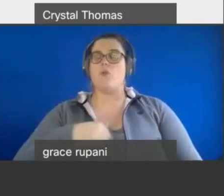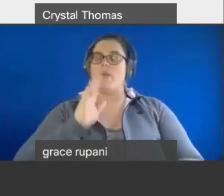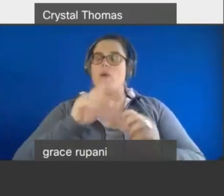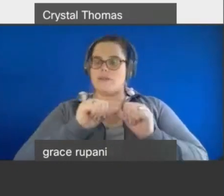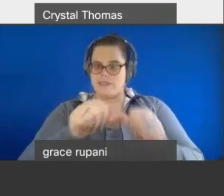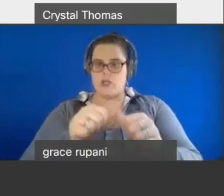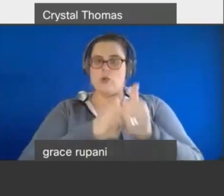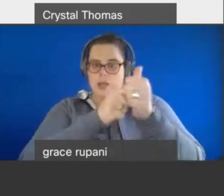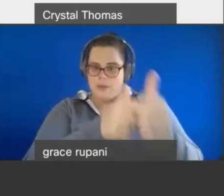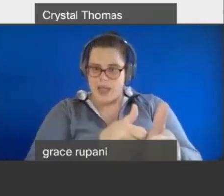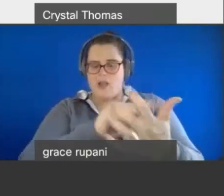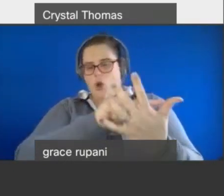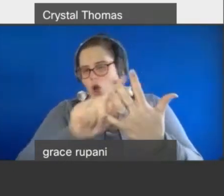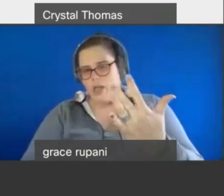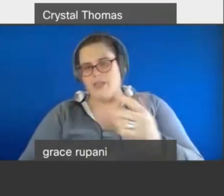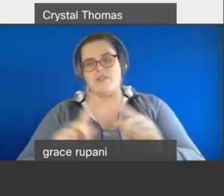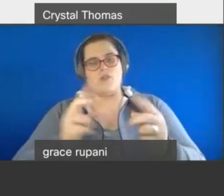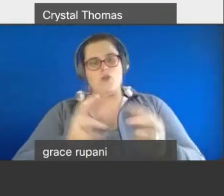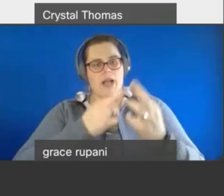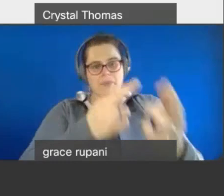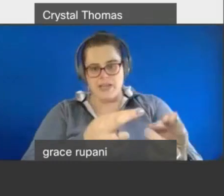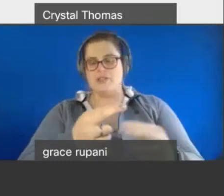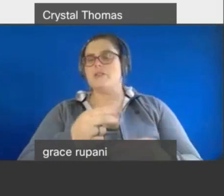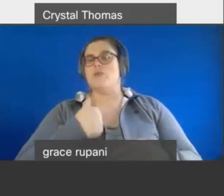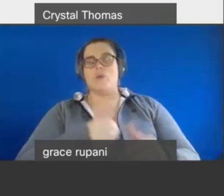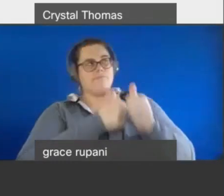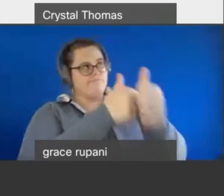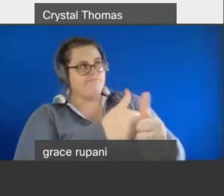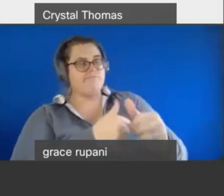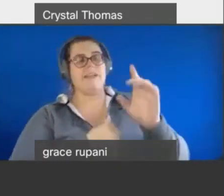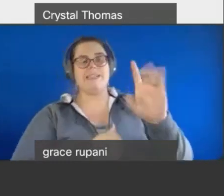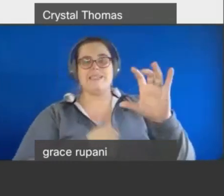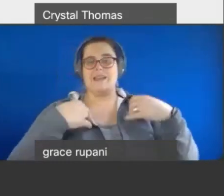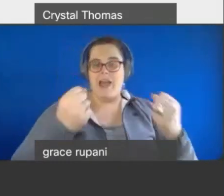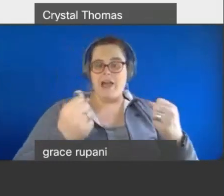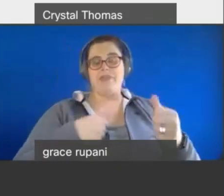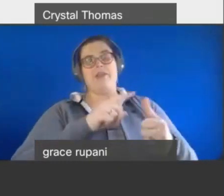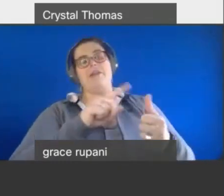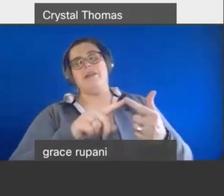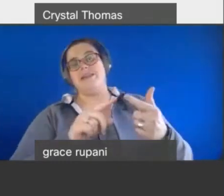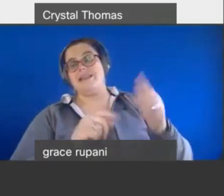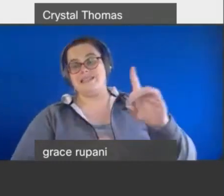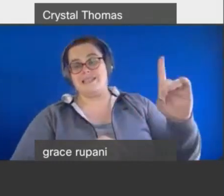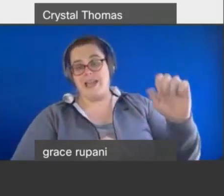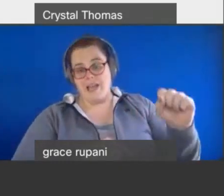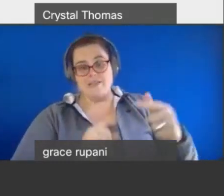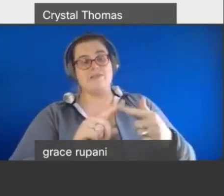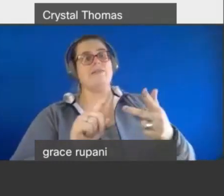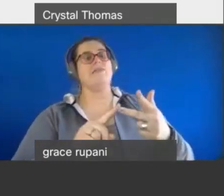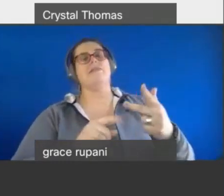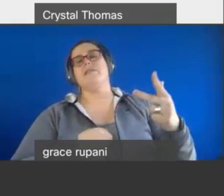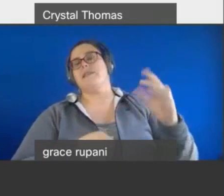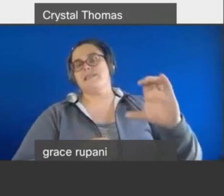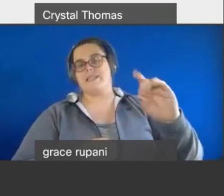all recommendations from the CDC, Department of Health, DC Department of Disability Services, Disabilities